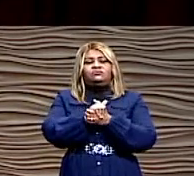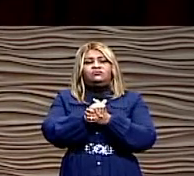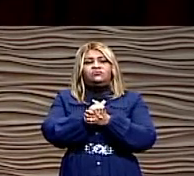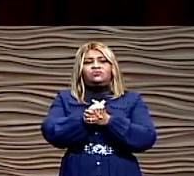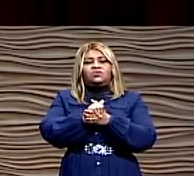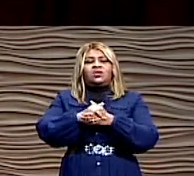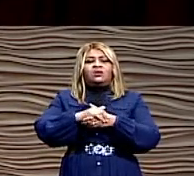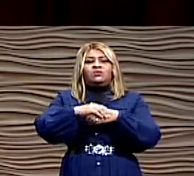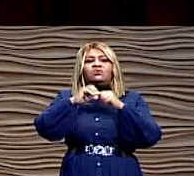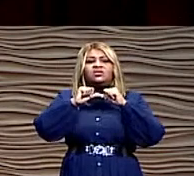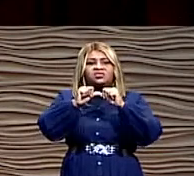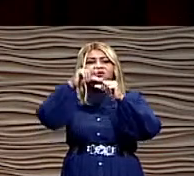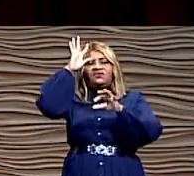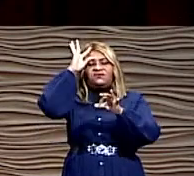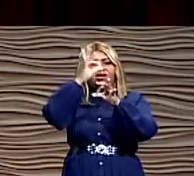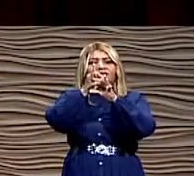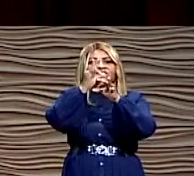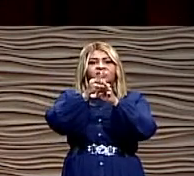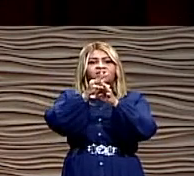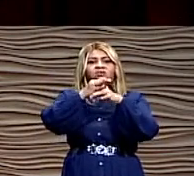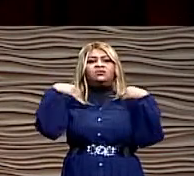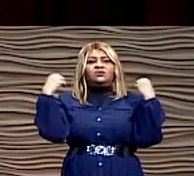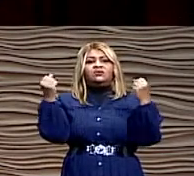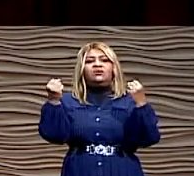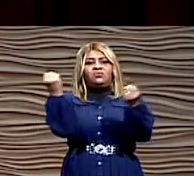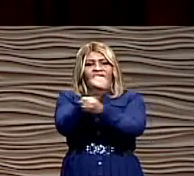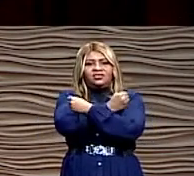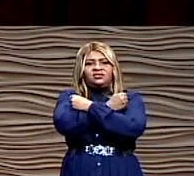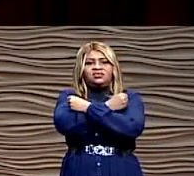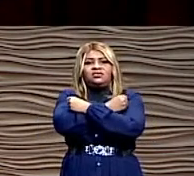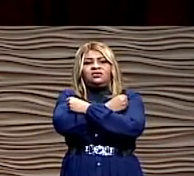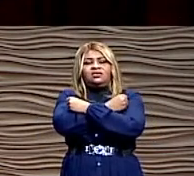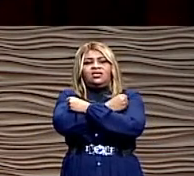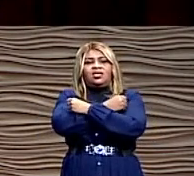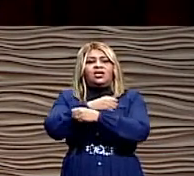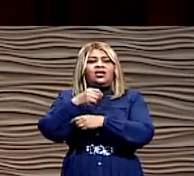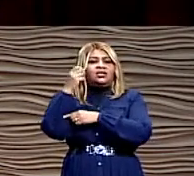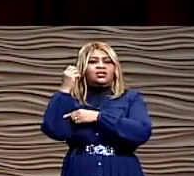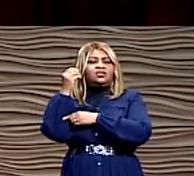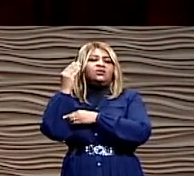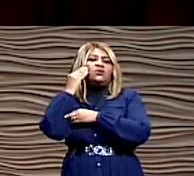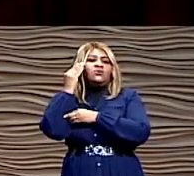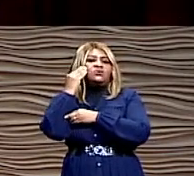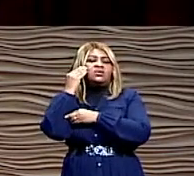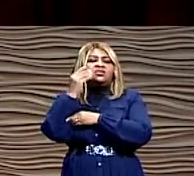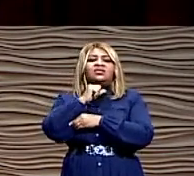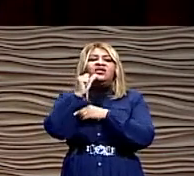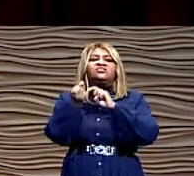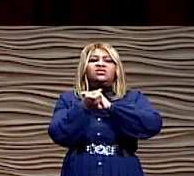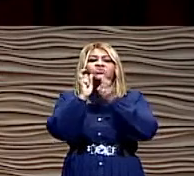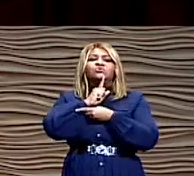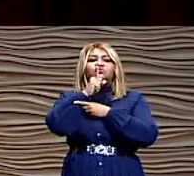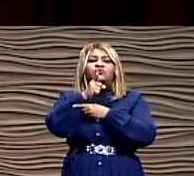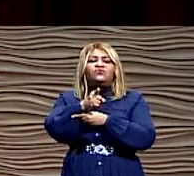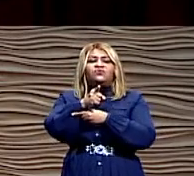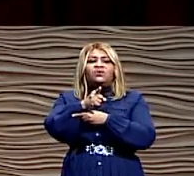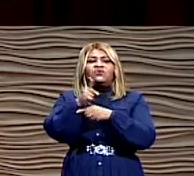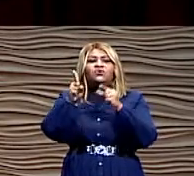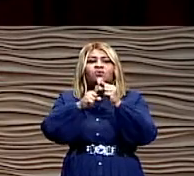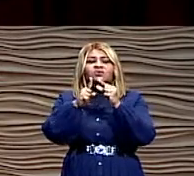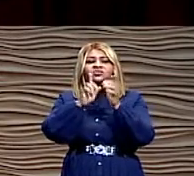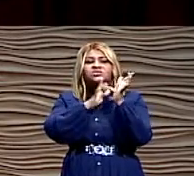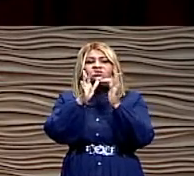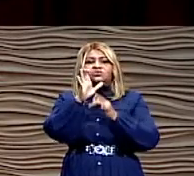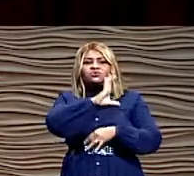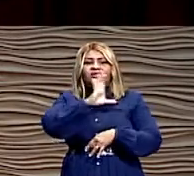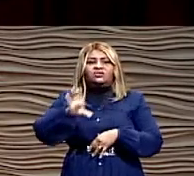steadfast faith to embrace and hold fast the unchangeable truth of your word. Jesus Christ, your Son,